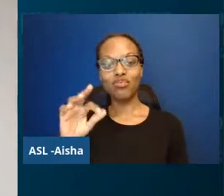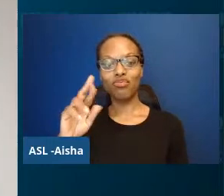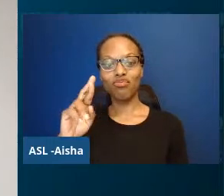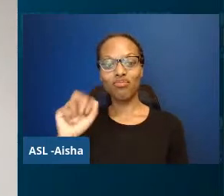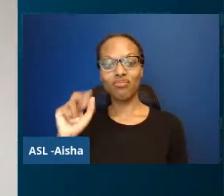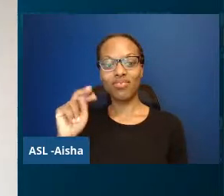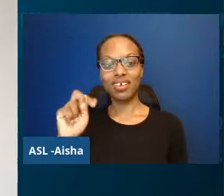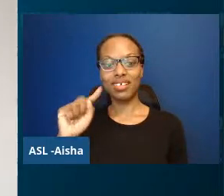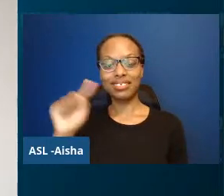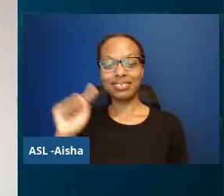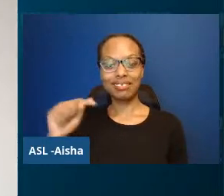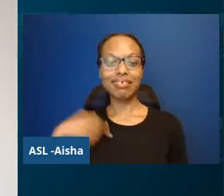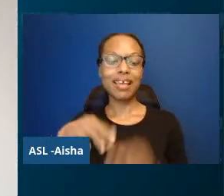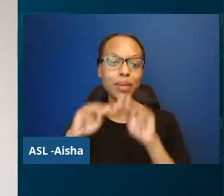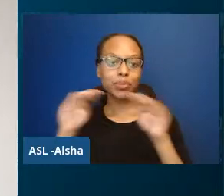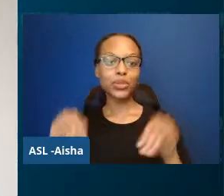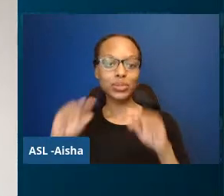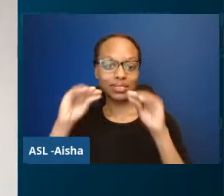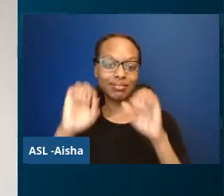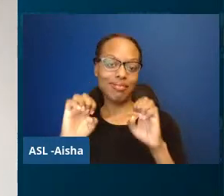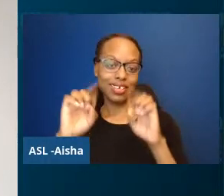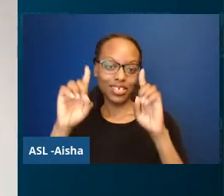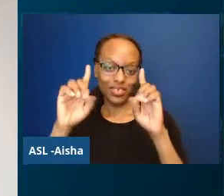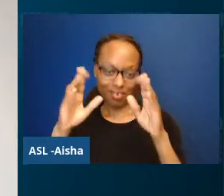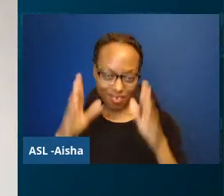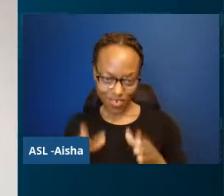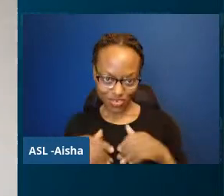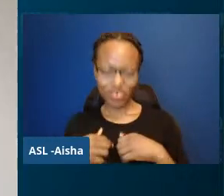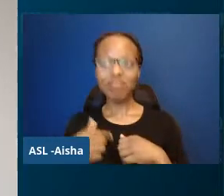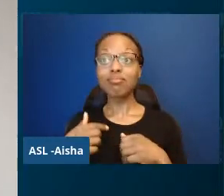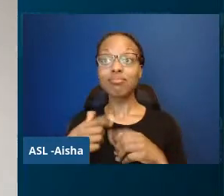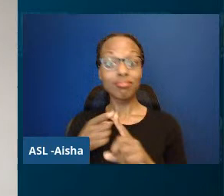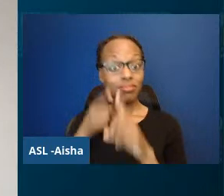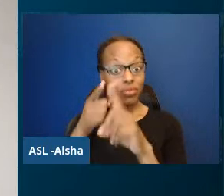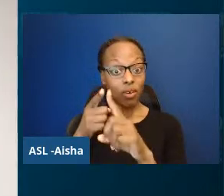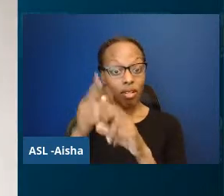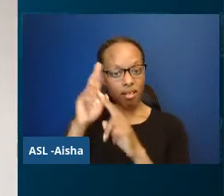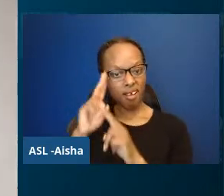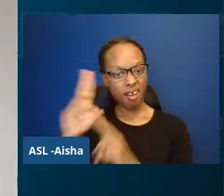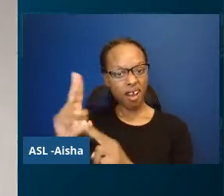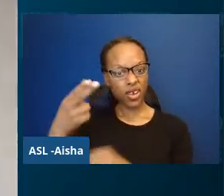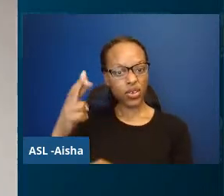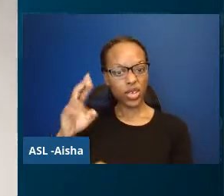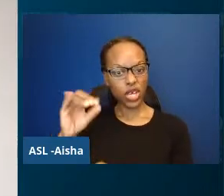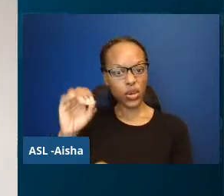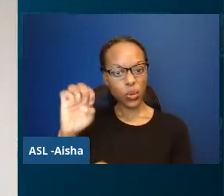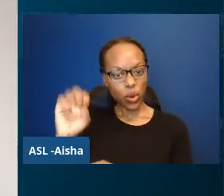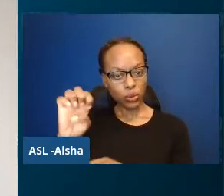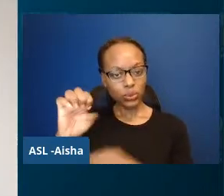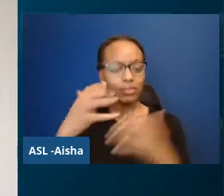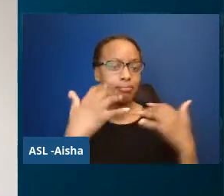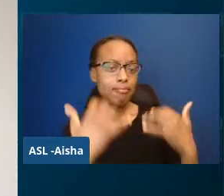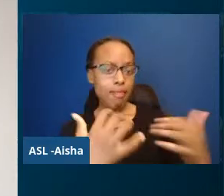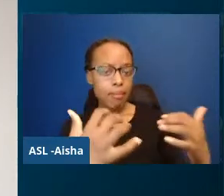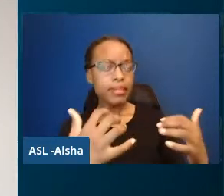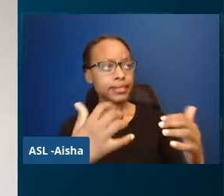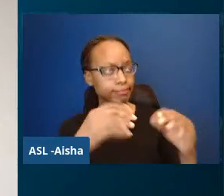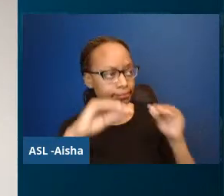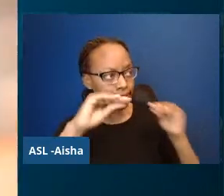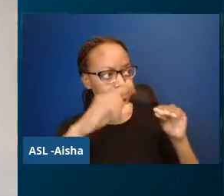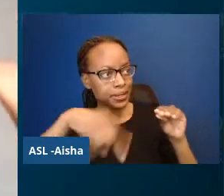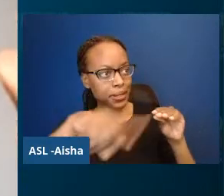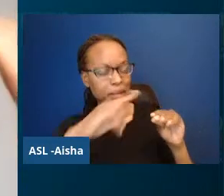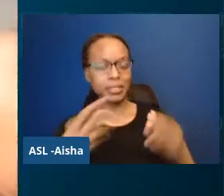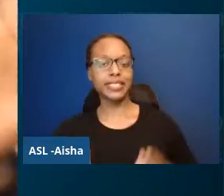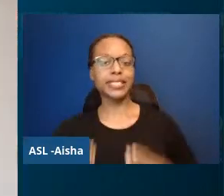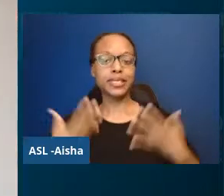museum educator at the Intrepid Sea, Air, and Space Museum, where our mission is to honor our heroes, educate the public, and inspire our youth. We do that by